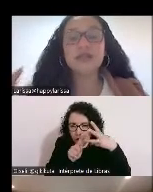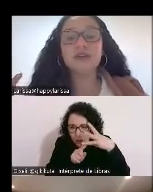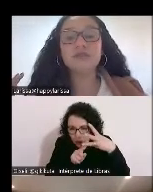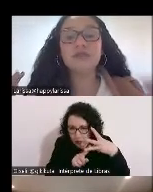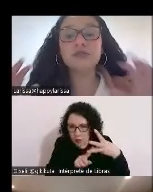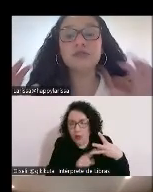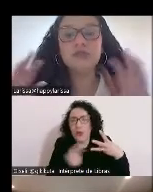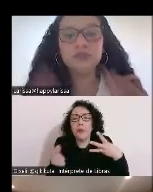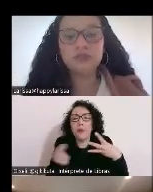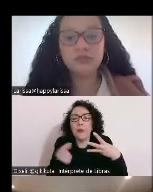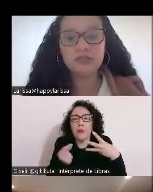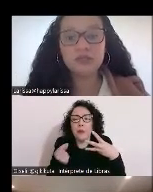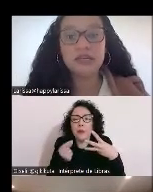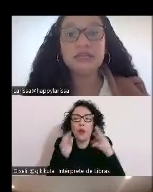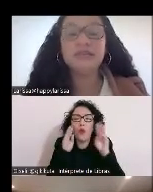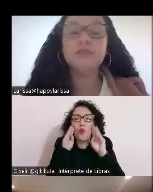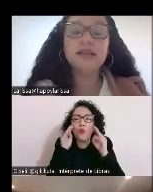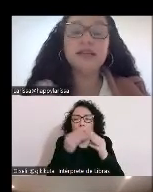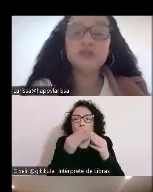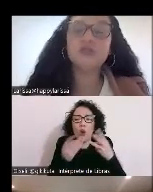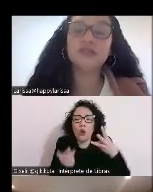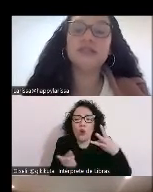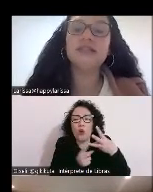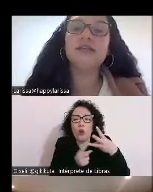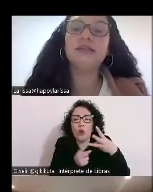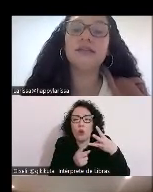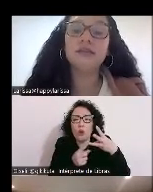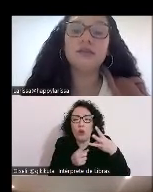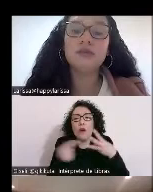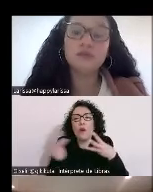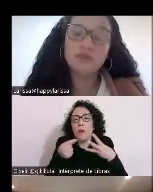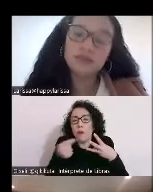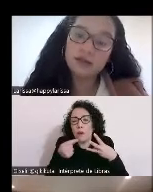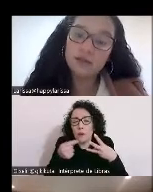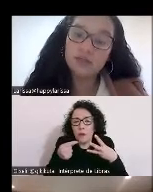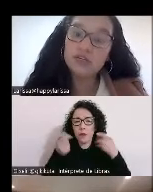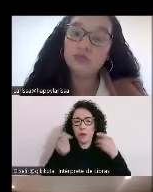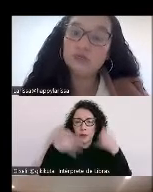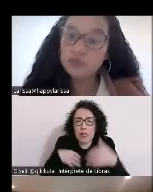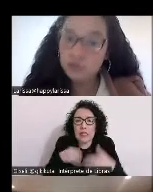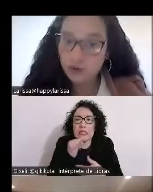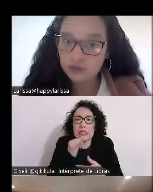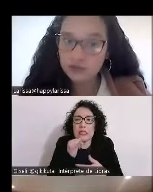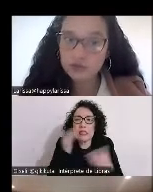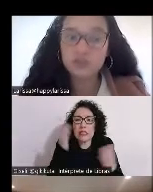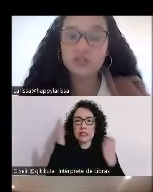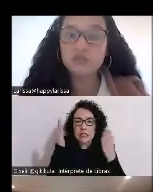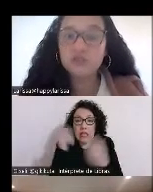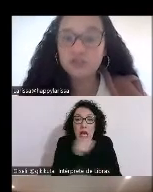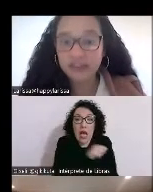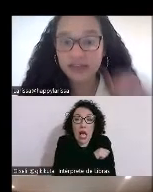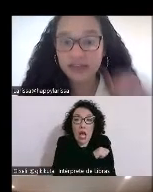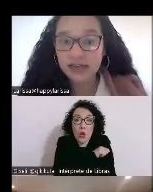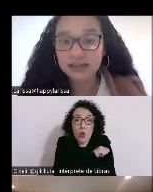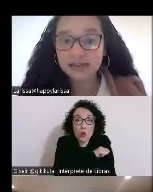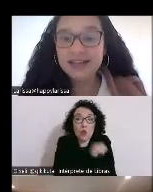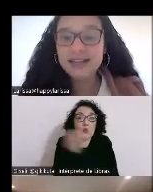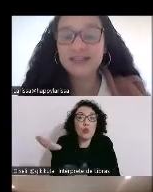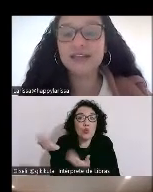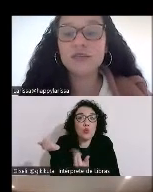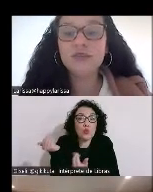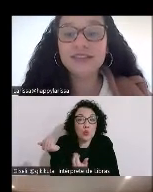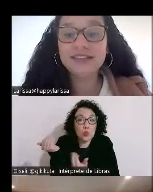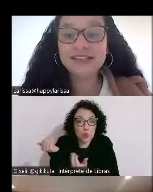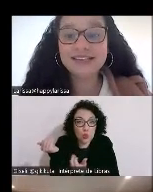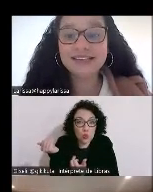e ele agora está focando no tipo 3. E para esse tipo 3, ele está trazendo o exemplo de alunos jovens, como a gente pode ver aqui a Kylie,